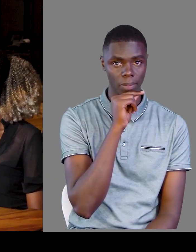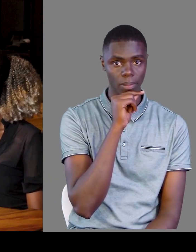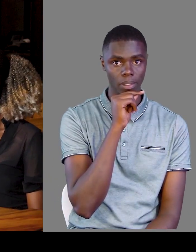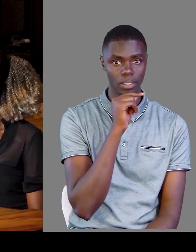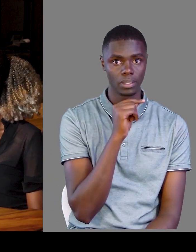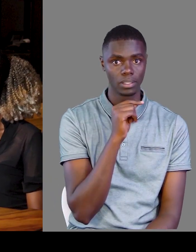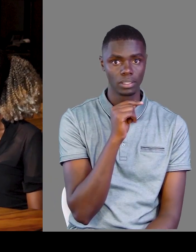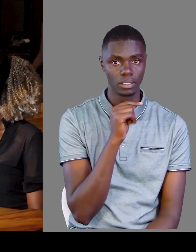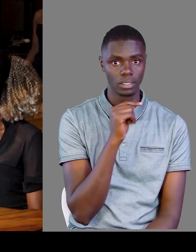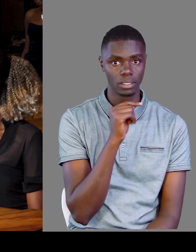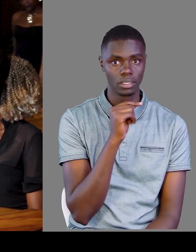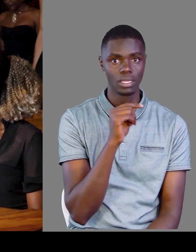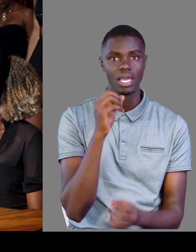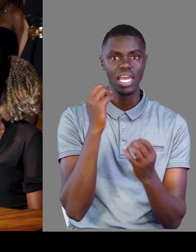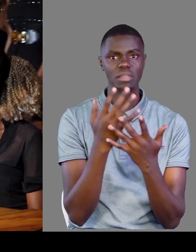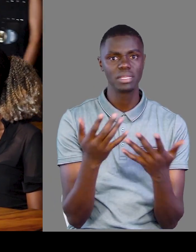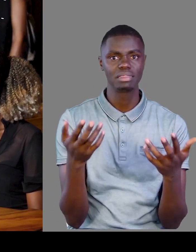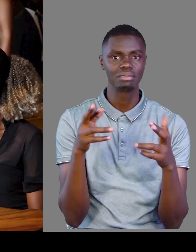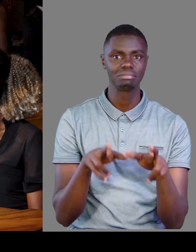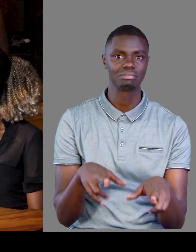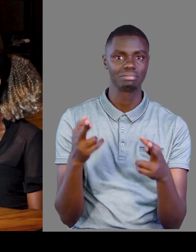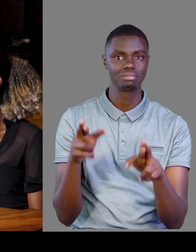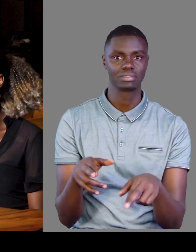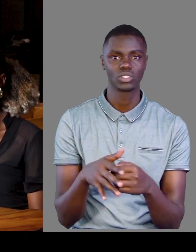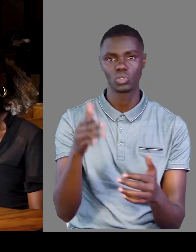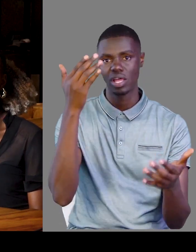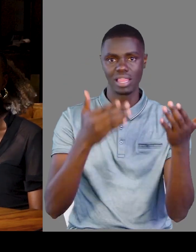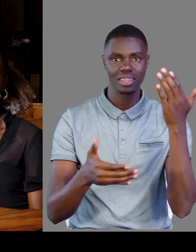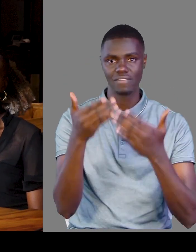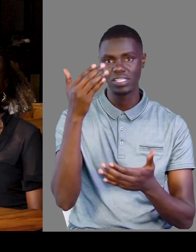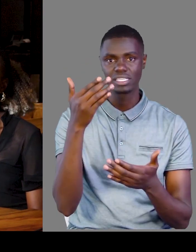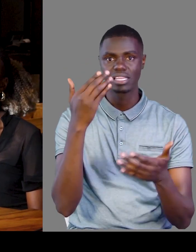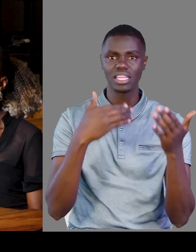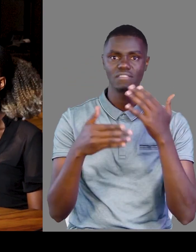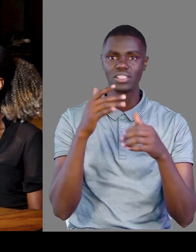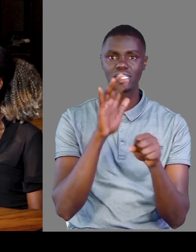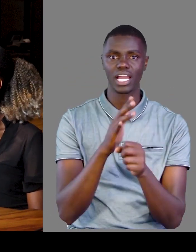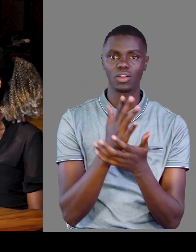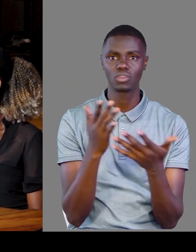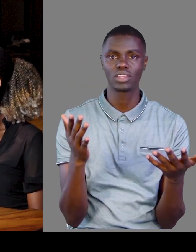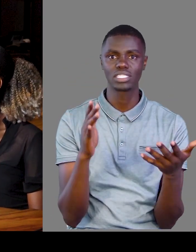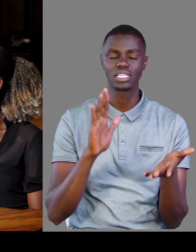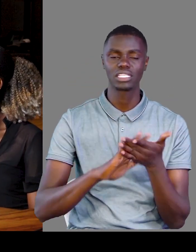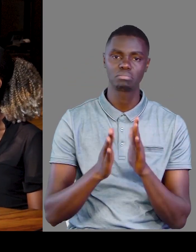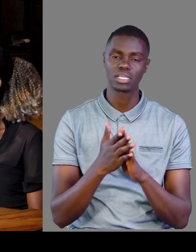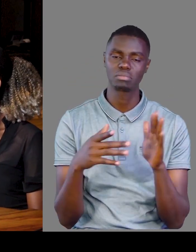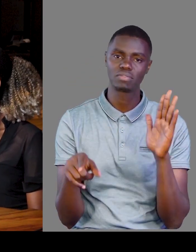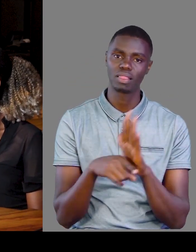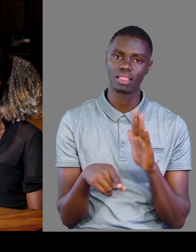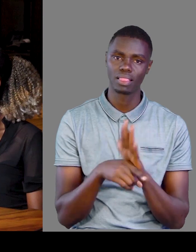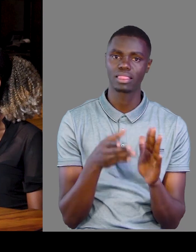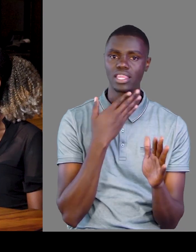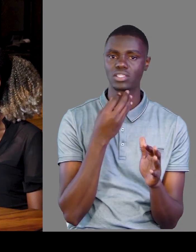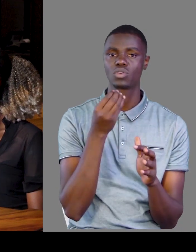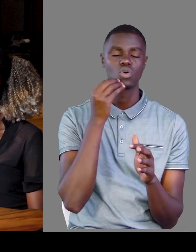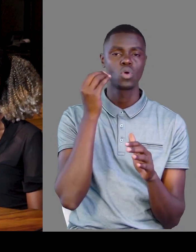Even so many things, so they are facing, and they become negative. They